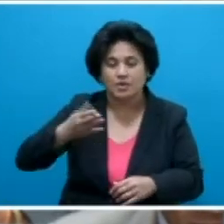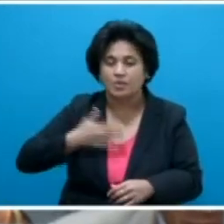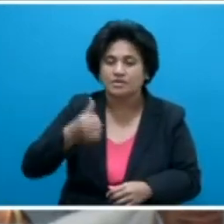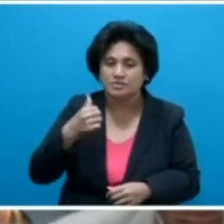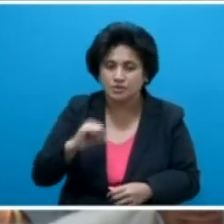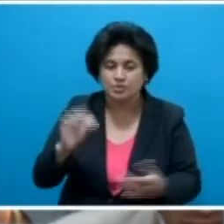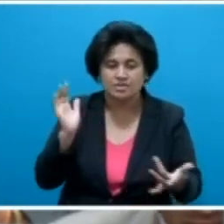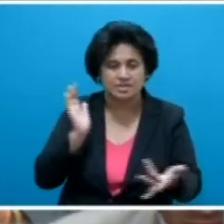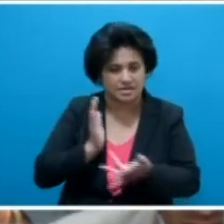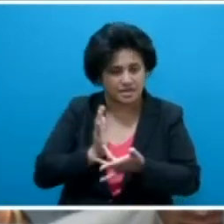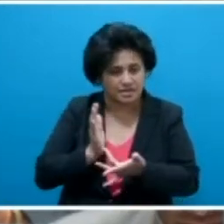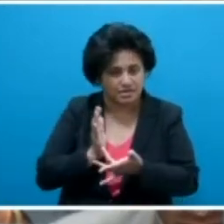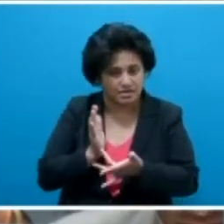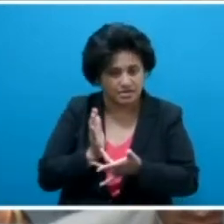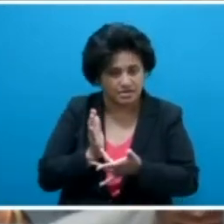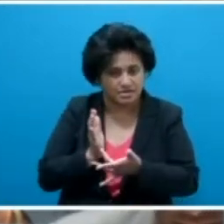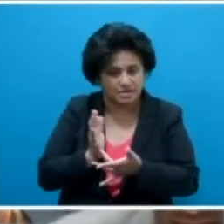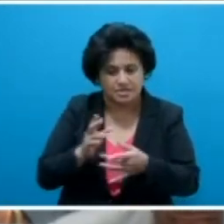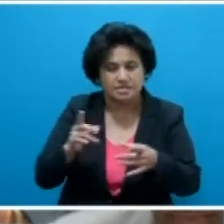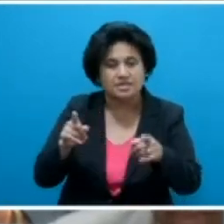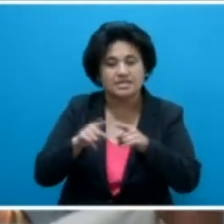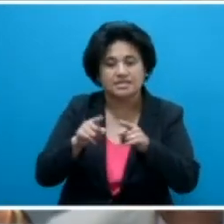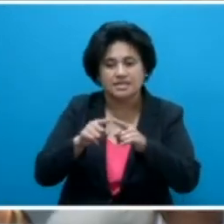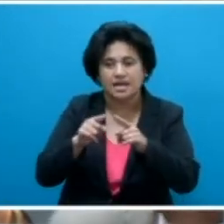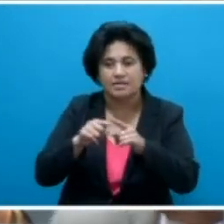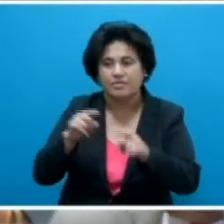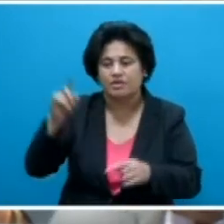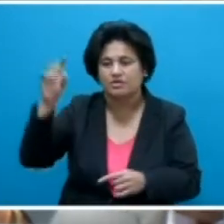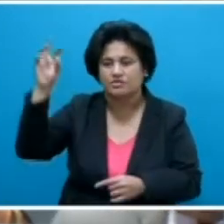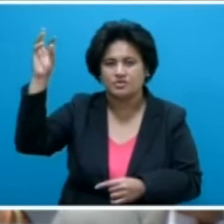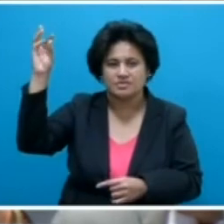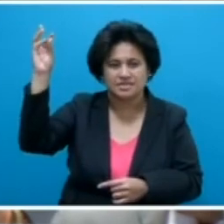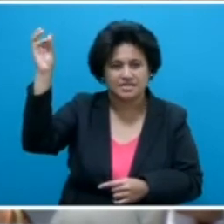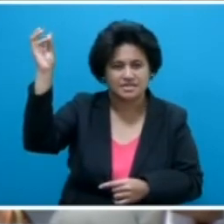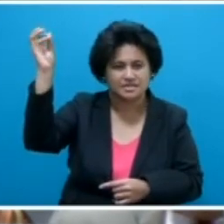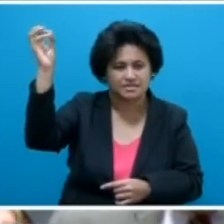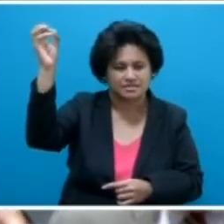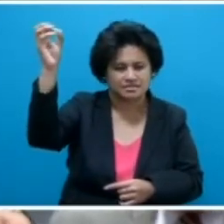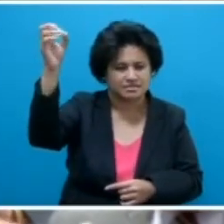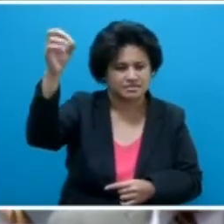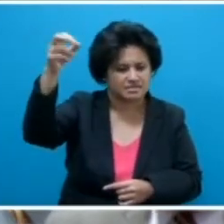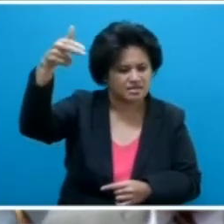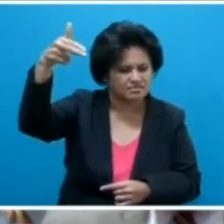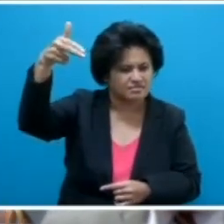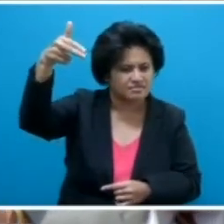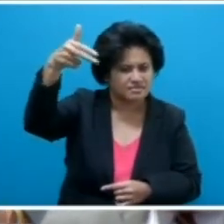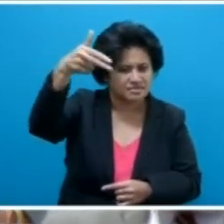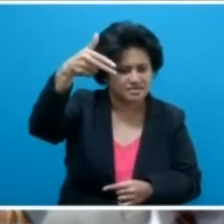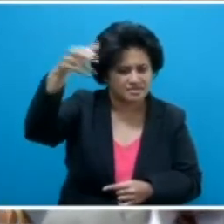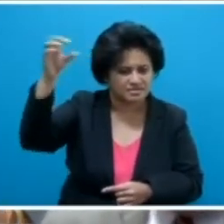like drones to help monitor harvesting activities.